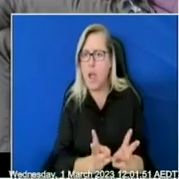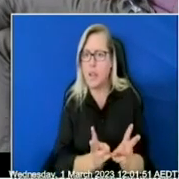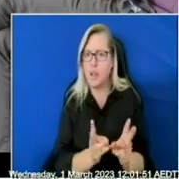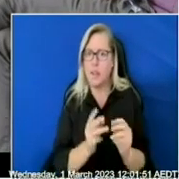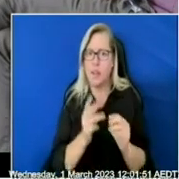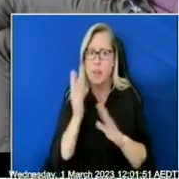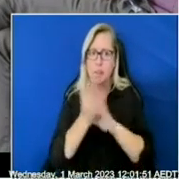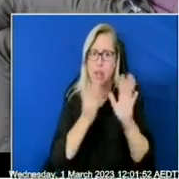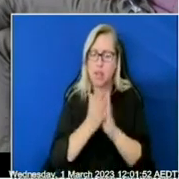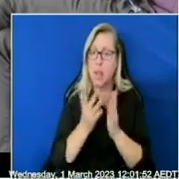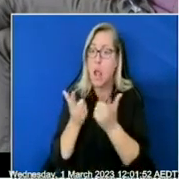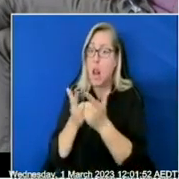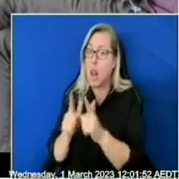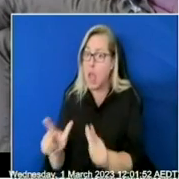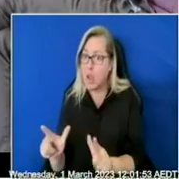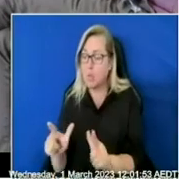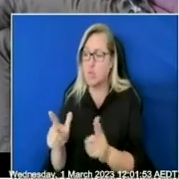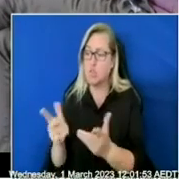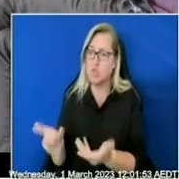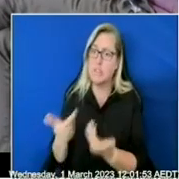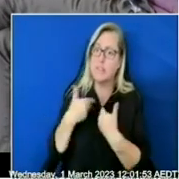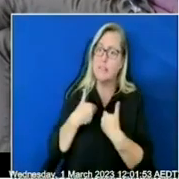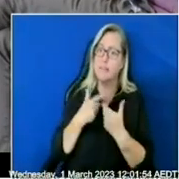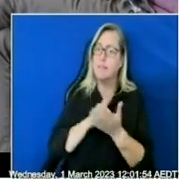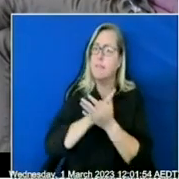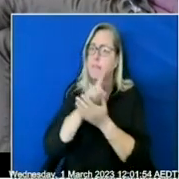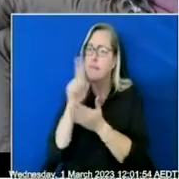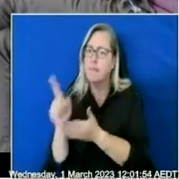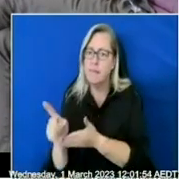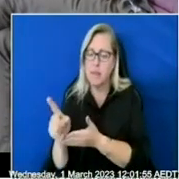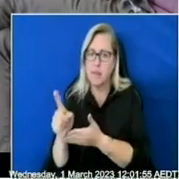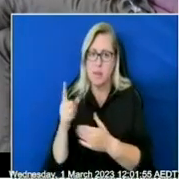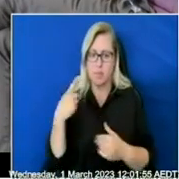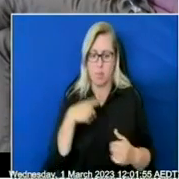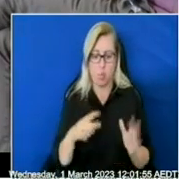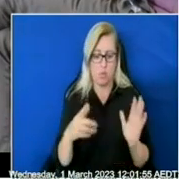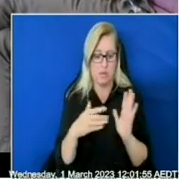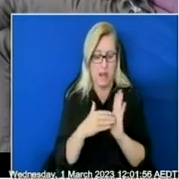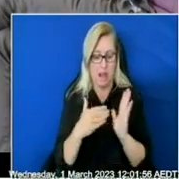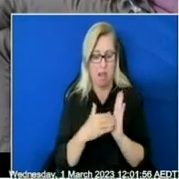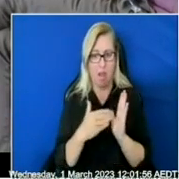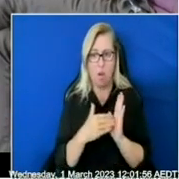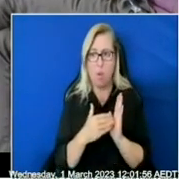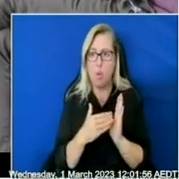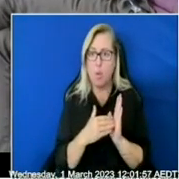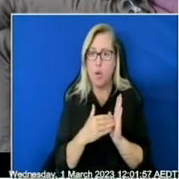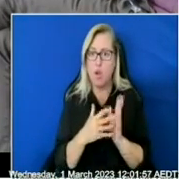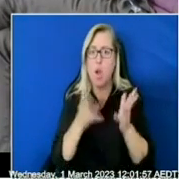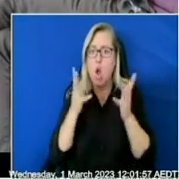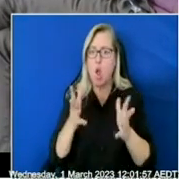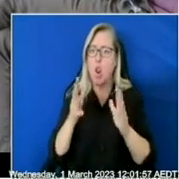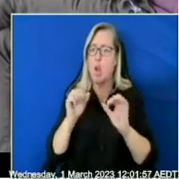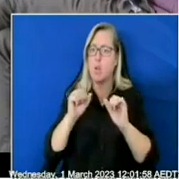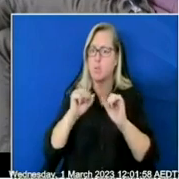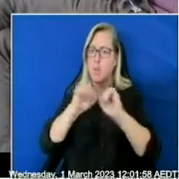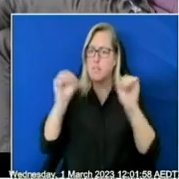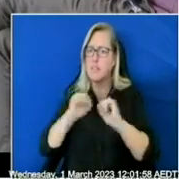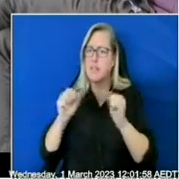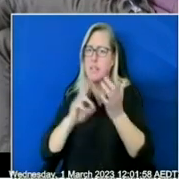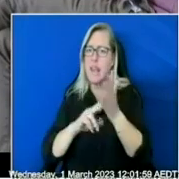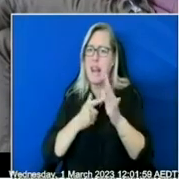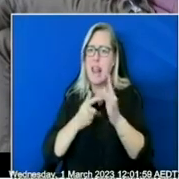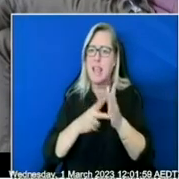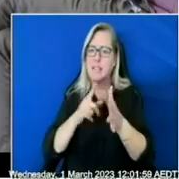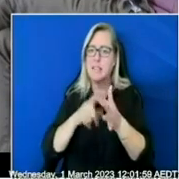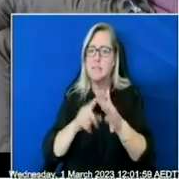that's our subject, because what happens is now lots of other systems, such as Native Title, is determining us. We're now quite